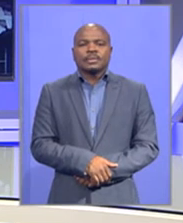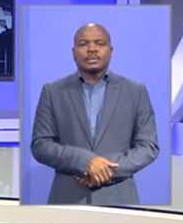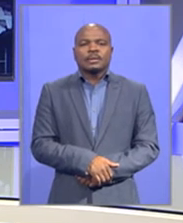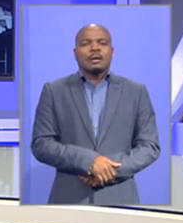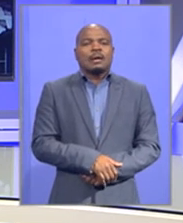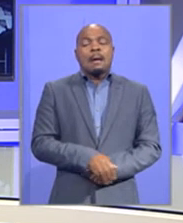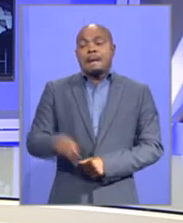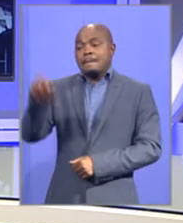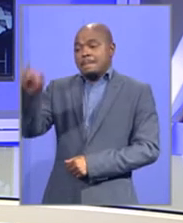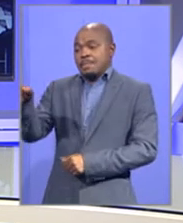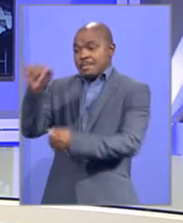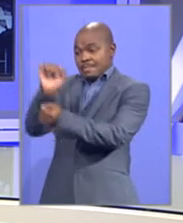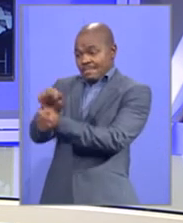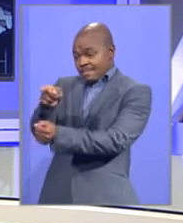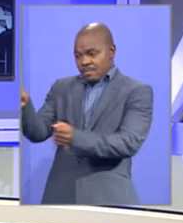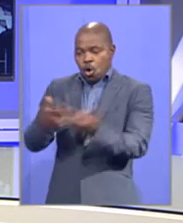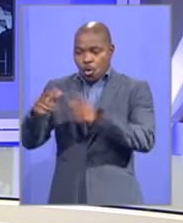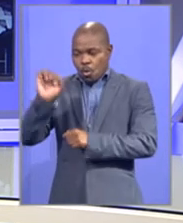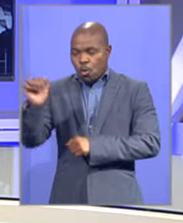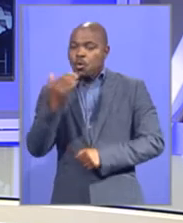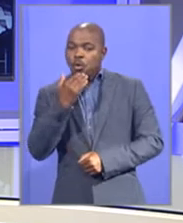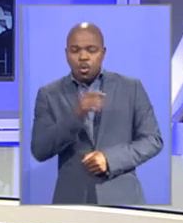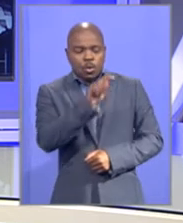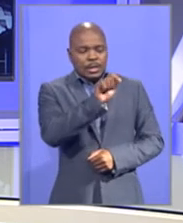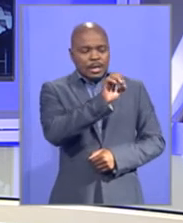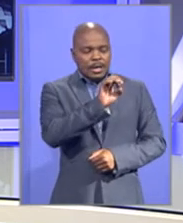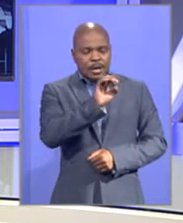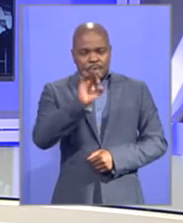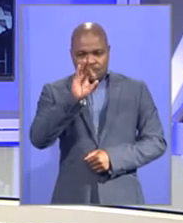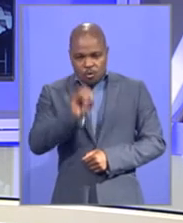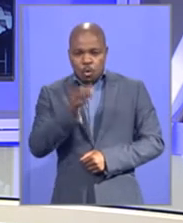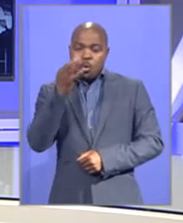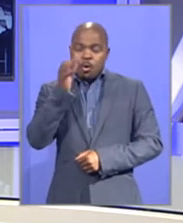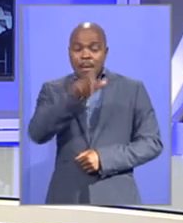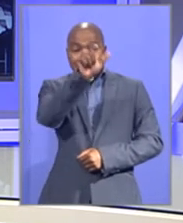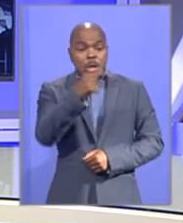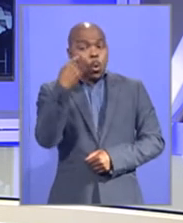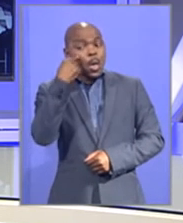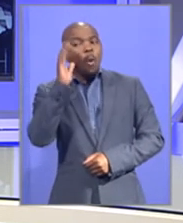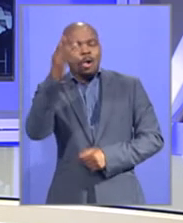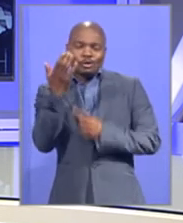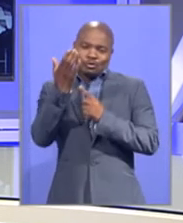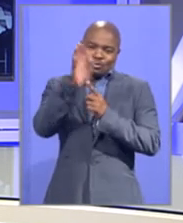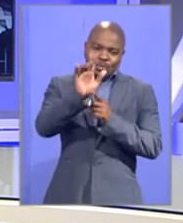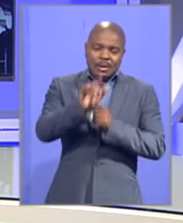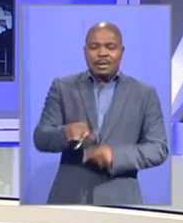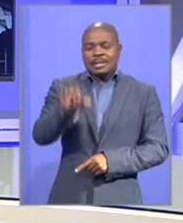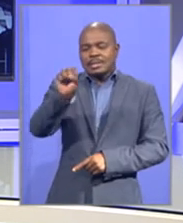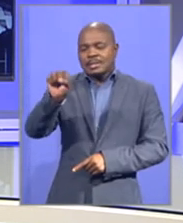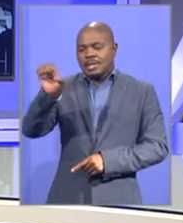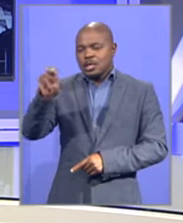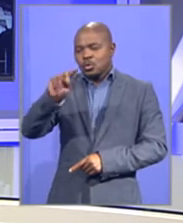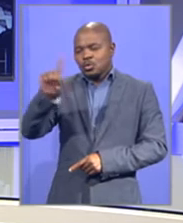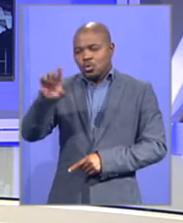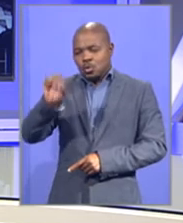Moeledi wa balatofadiwa Advocate Malesela Tefo mo bega gore paki e tlile go rebola bosupi ba gore Senzo Meiwa o thuntshitswe ka